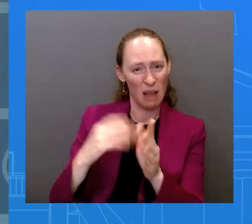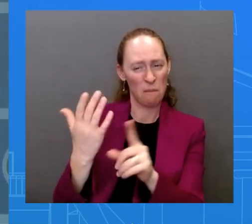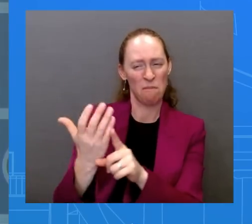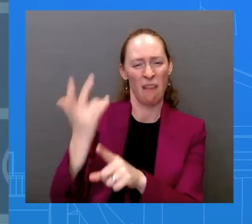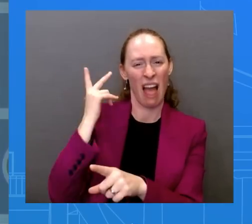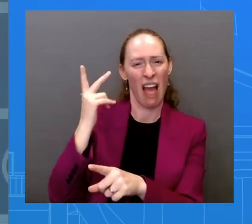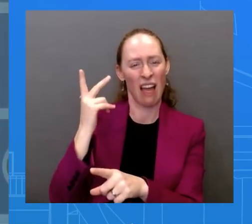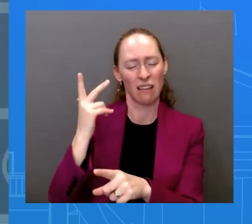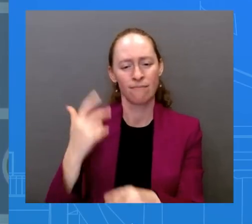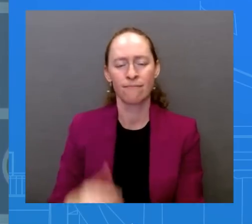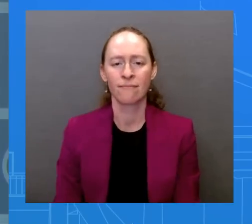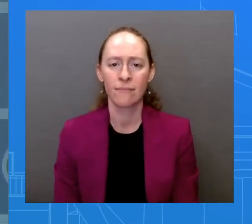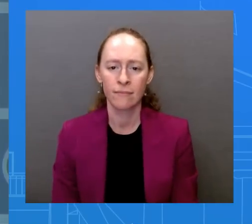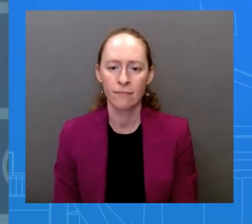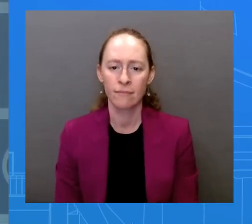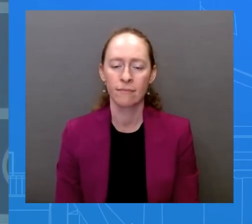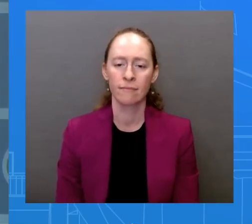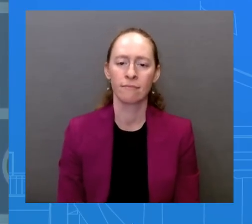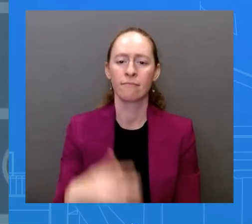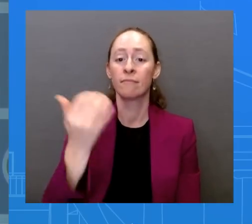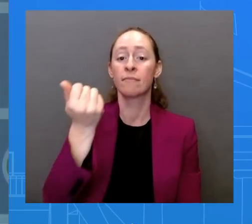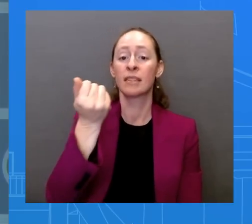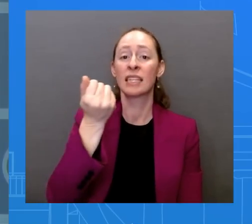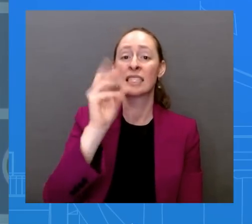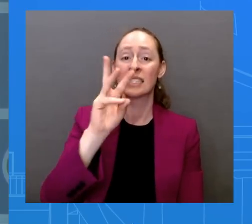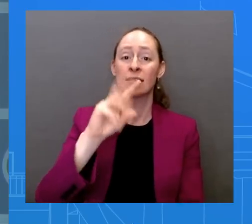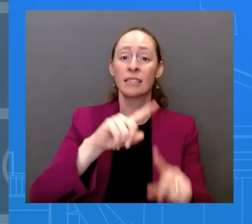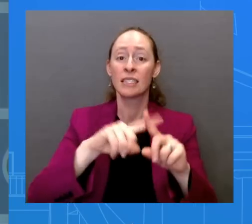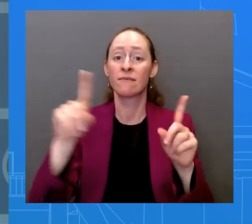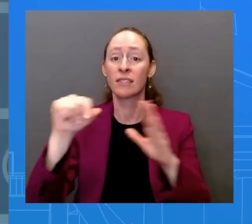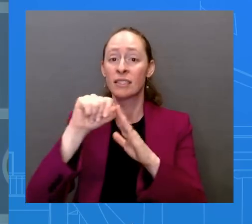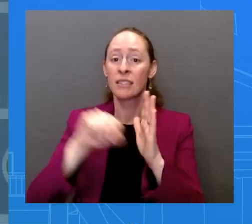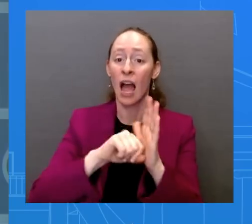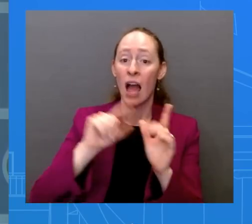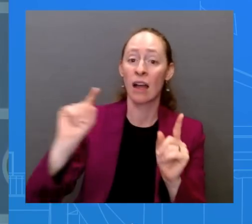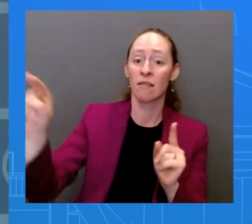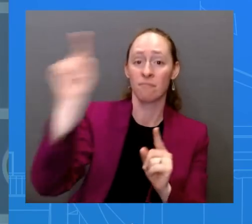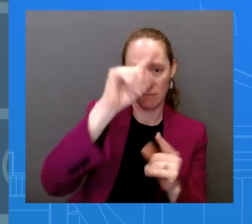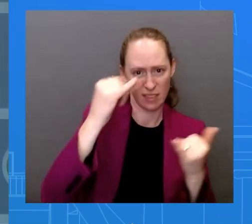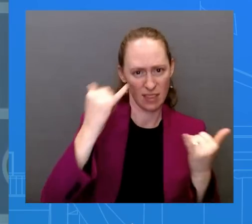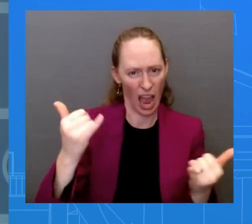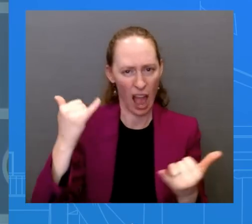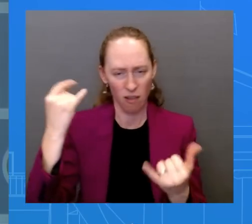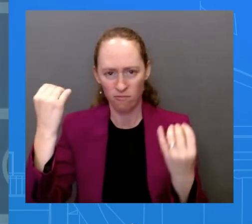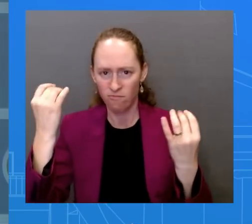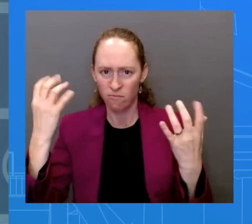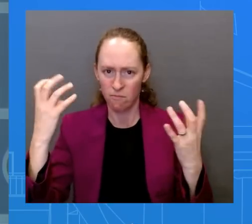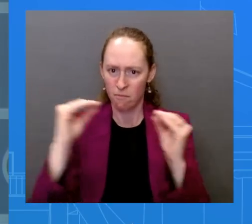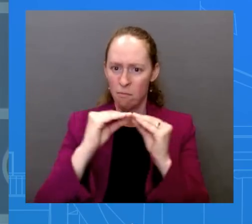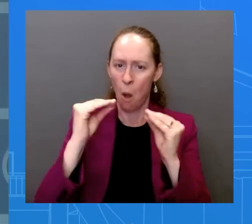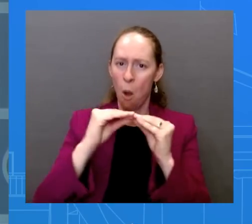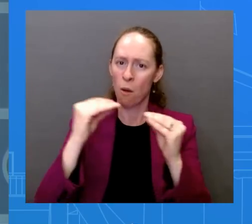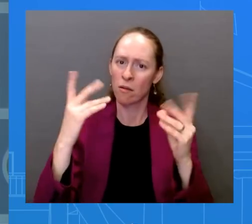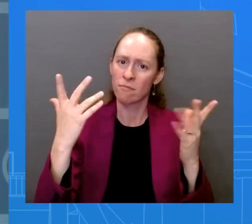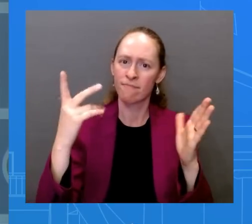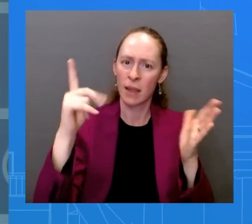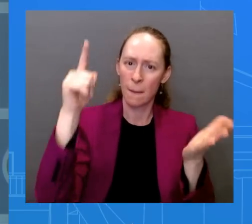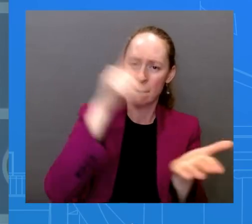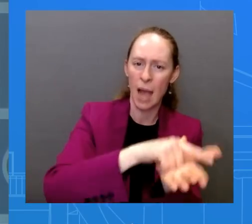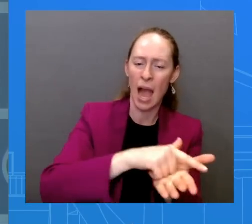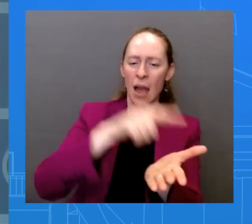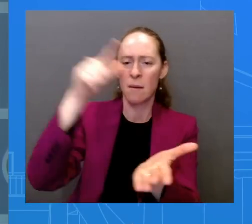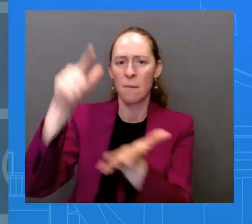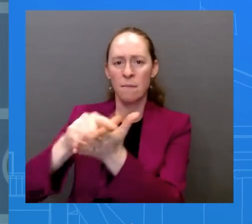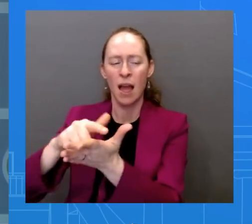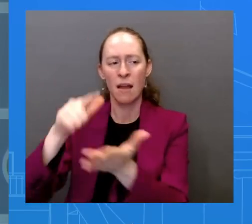their rights through extreme, unconscionable statewide abortion bans. And Republicans in Congress continue to advance